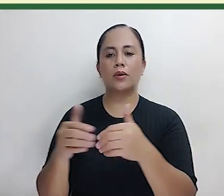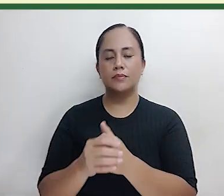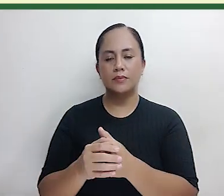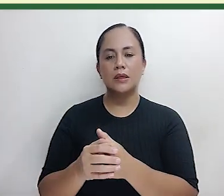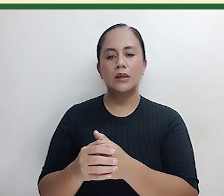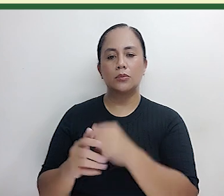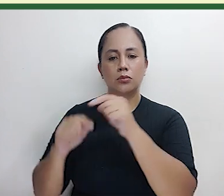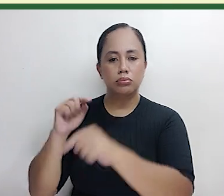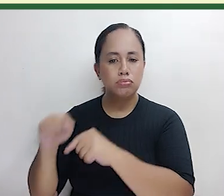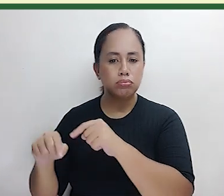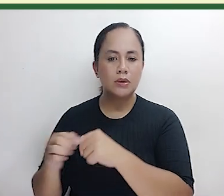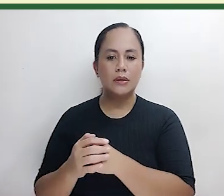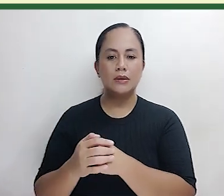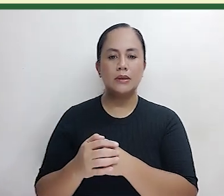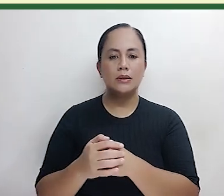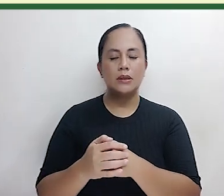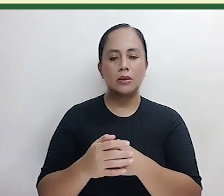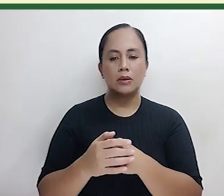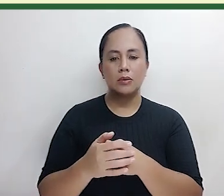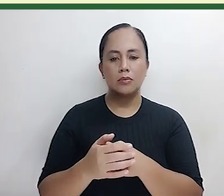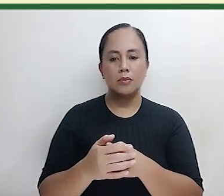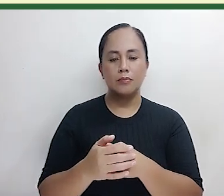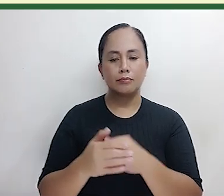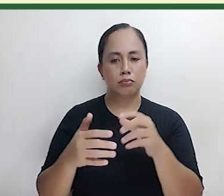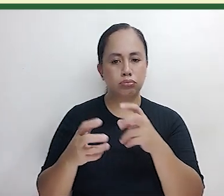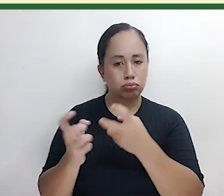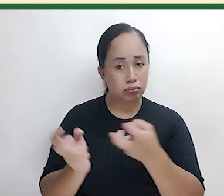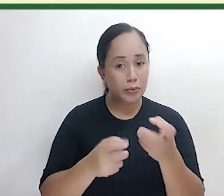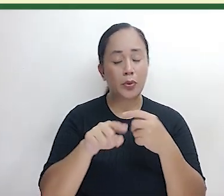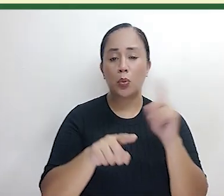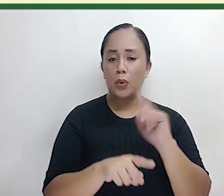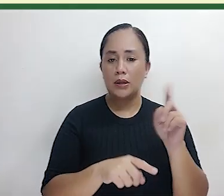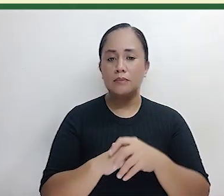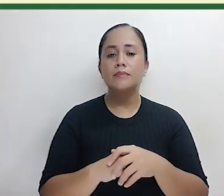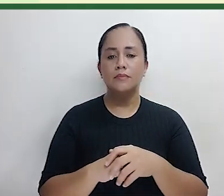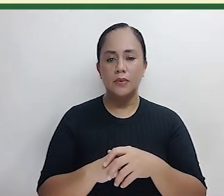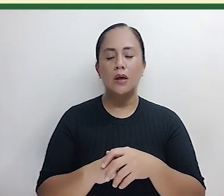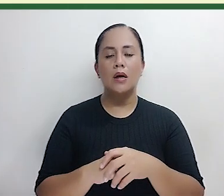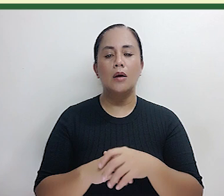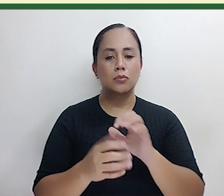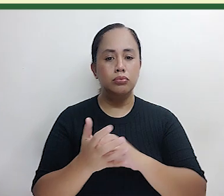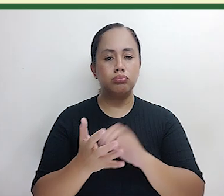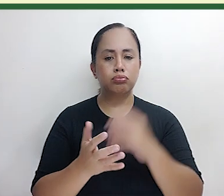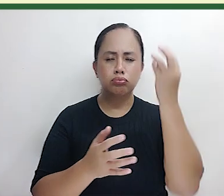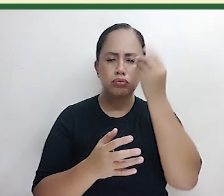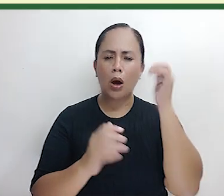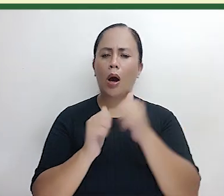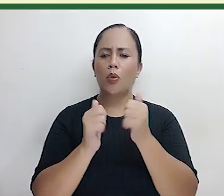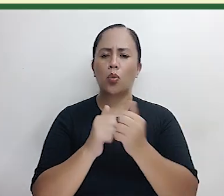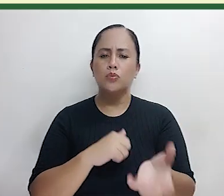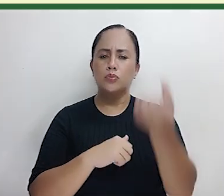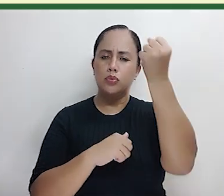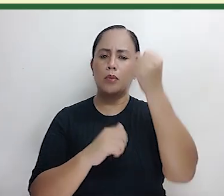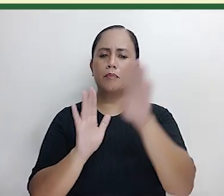Focus of intersectionality, reflexivity. What it is. Practitioners'